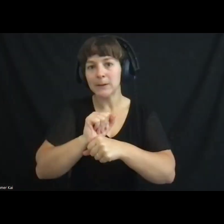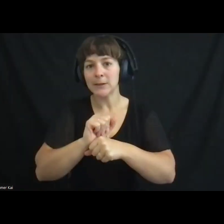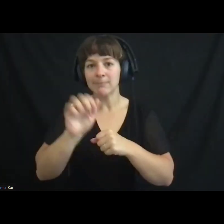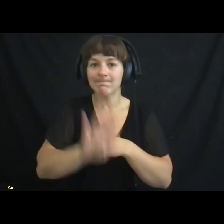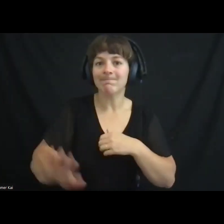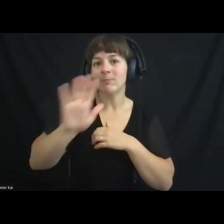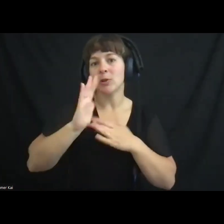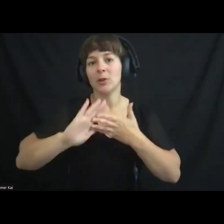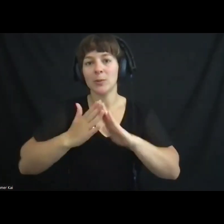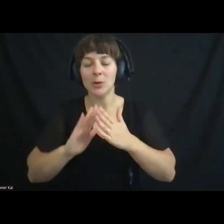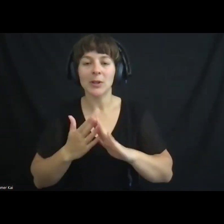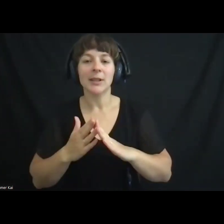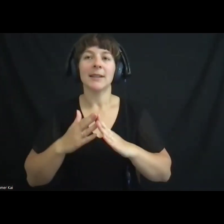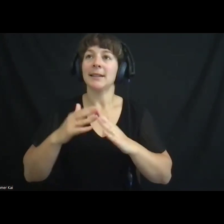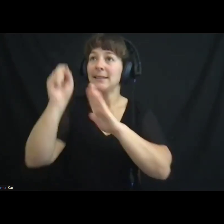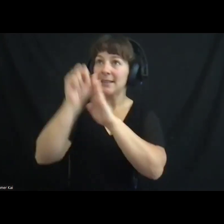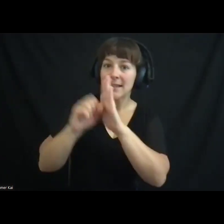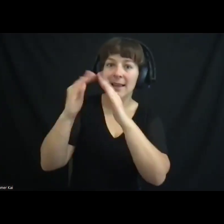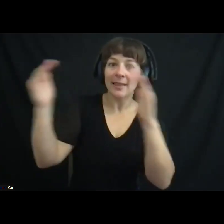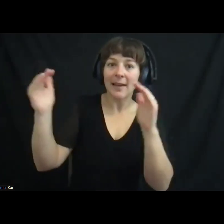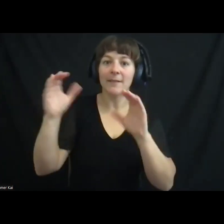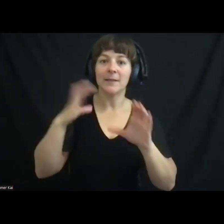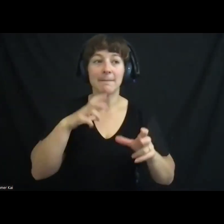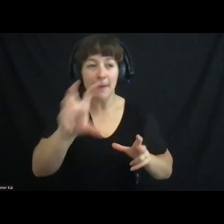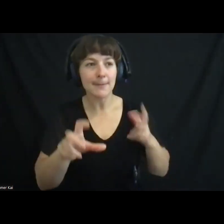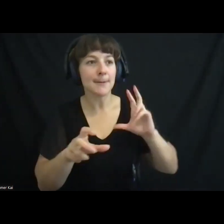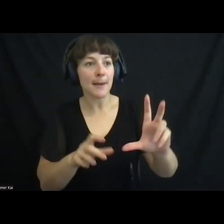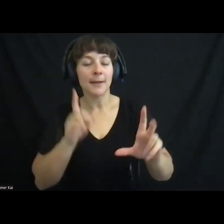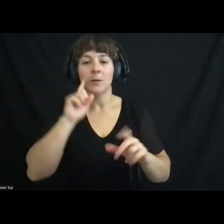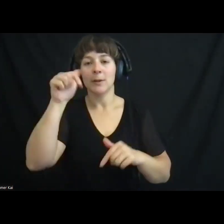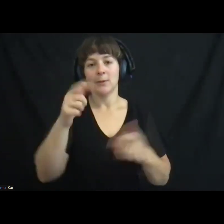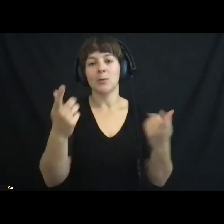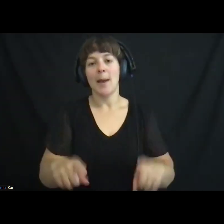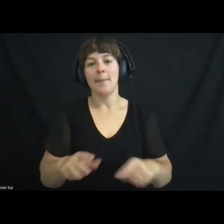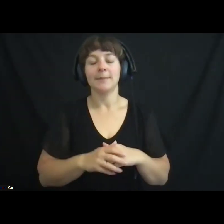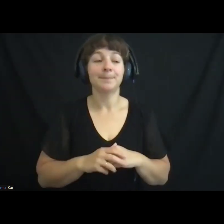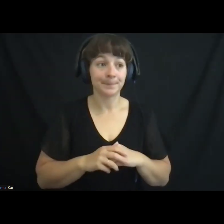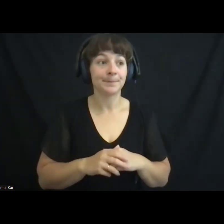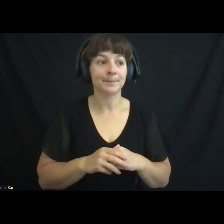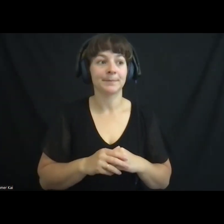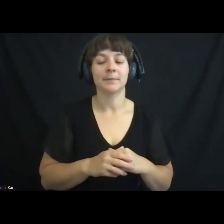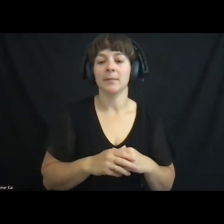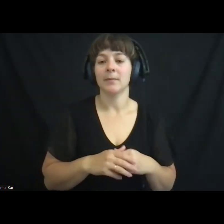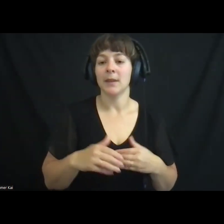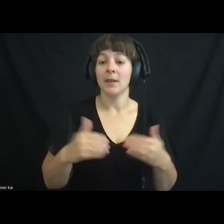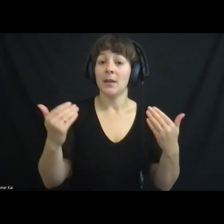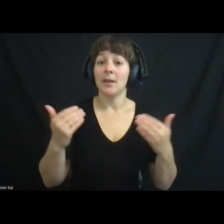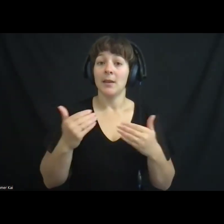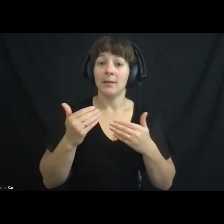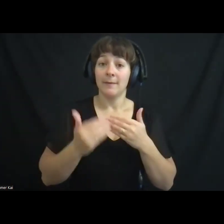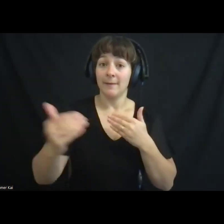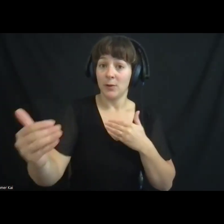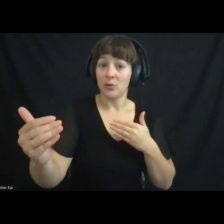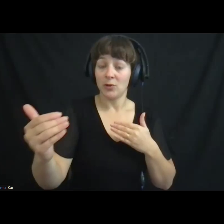community and at the state level both did to make this happen. Moving ahead, there's a few things that are coming